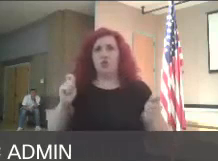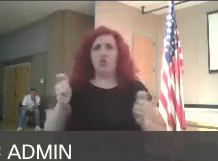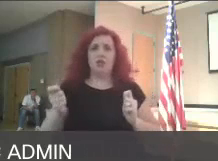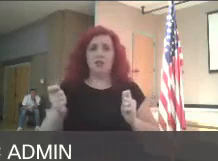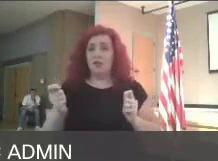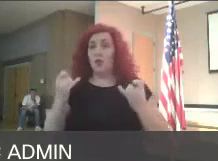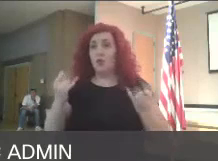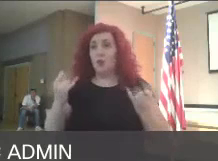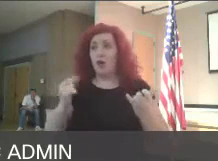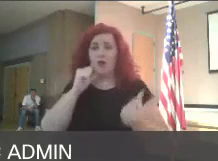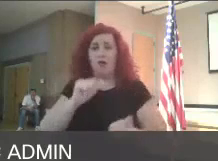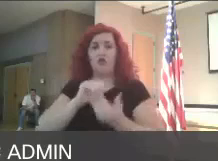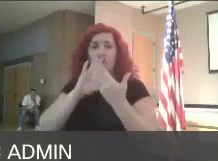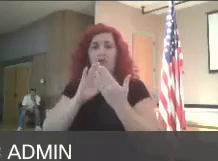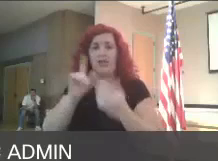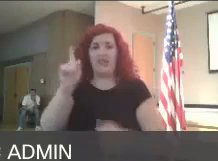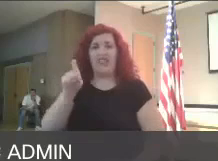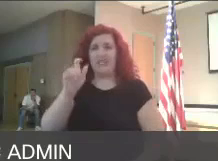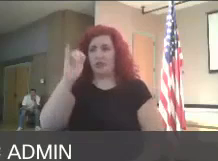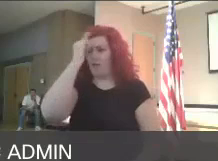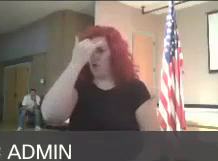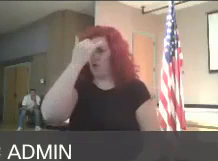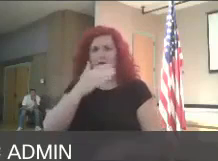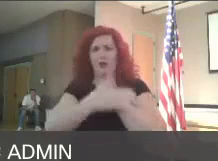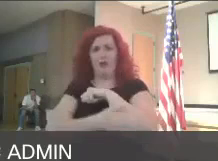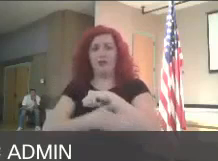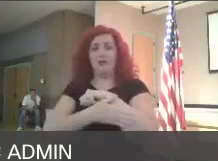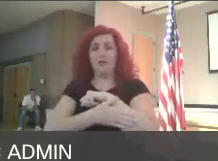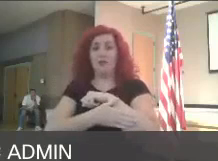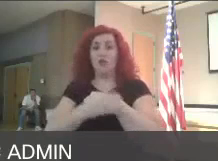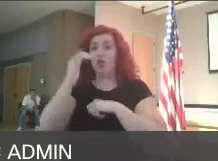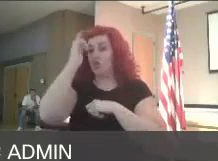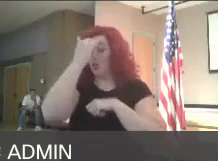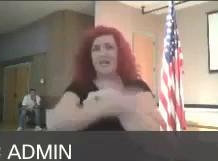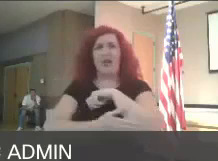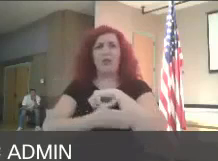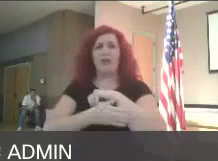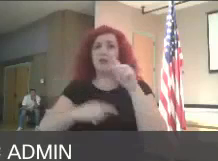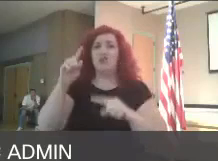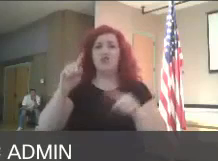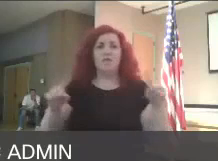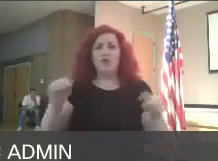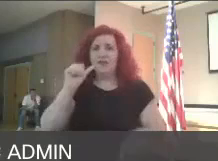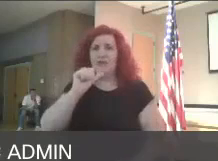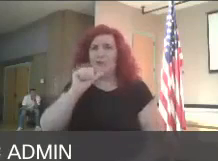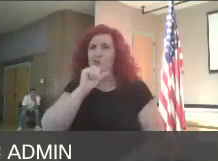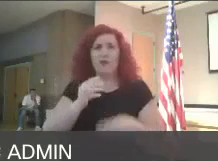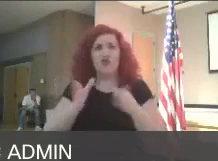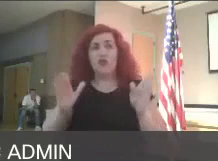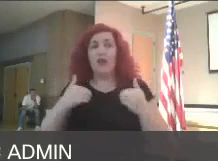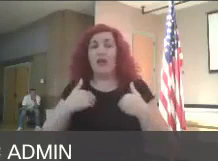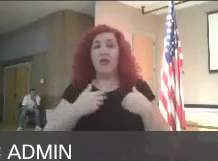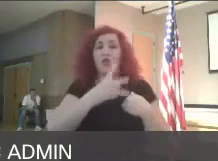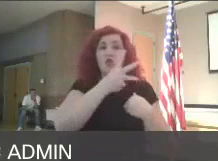don't address the varying needs of Yuma County. Yuma County is as diverse as Arizona itself. We have rural and